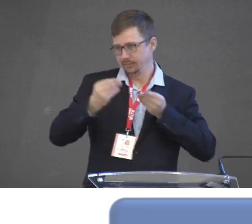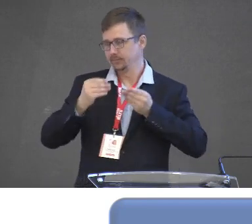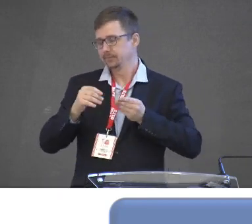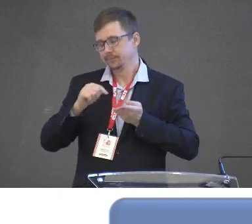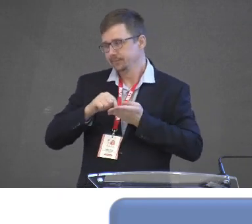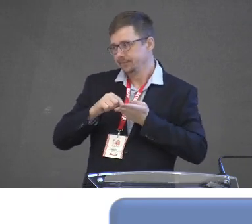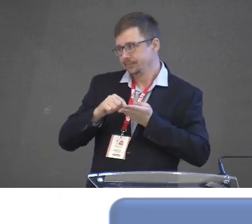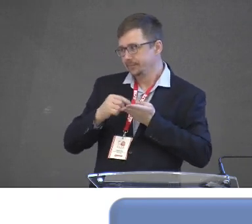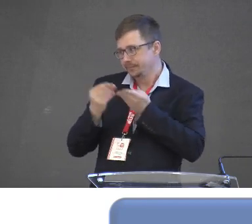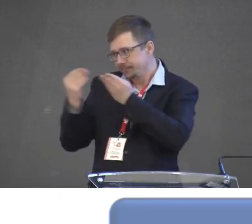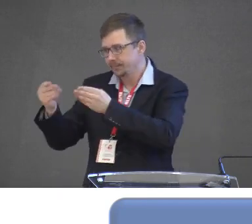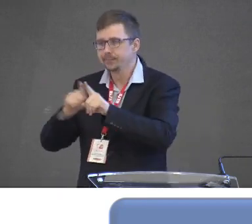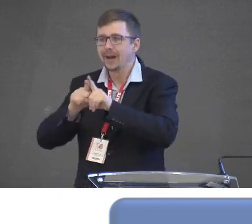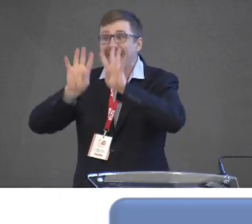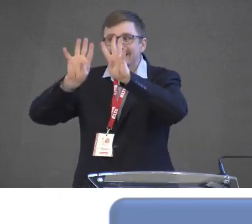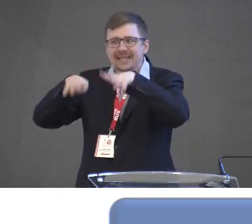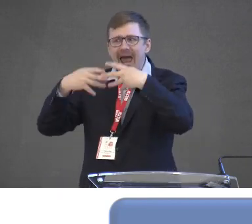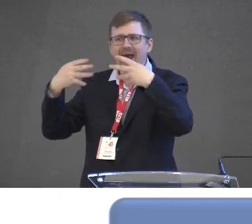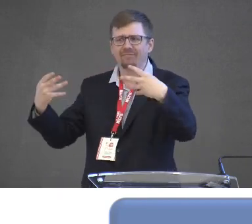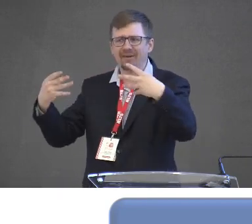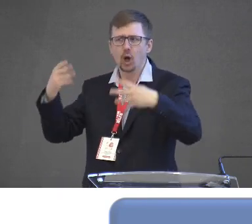work.